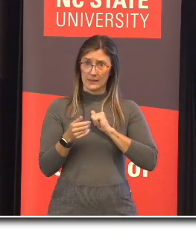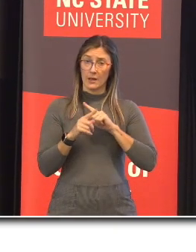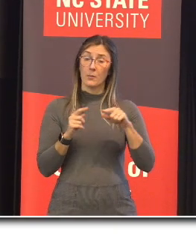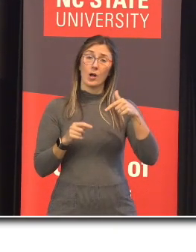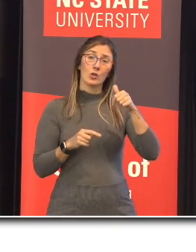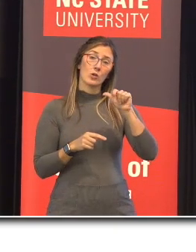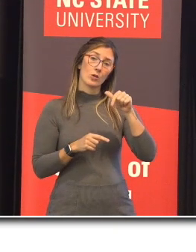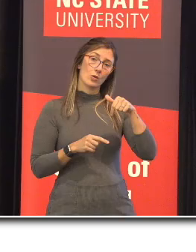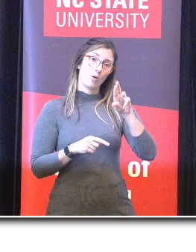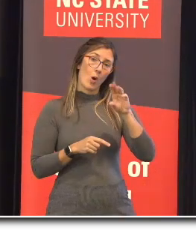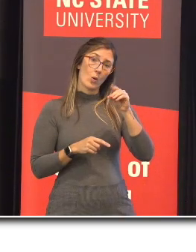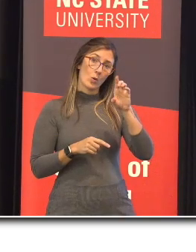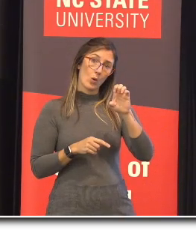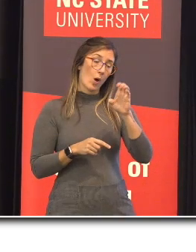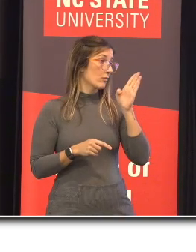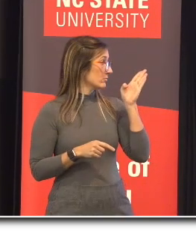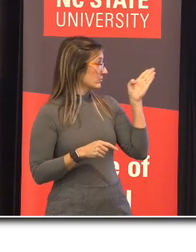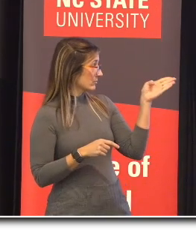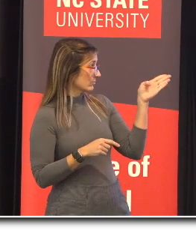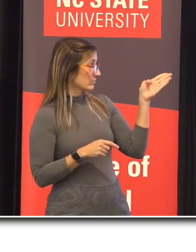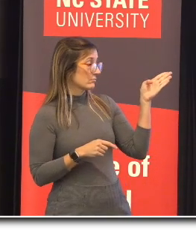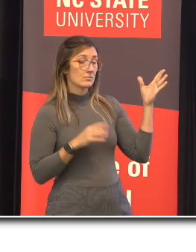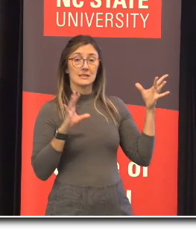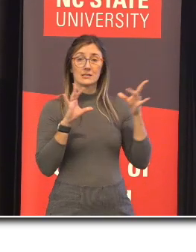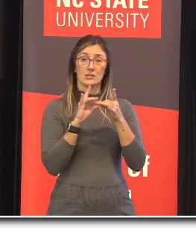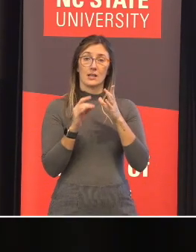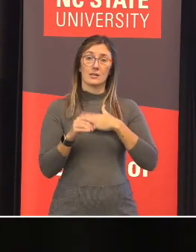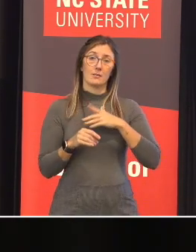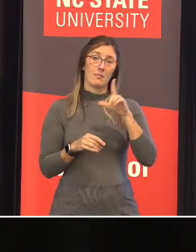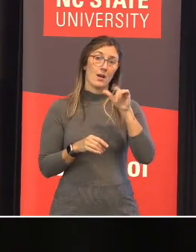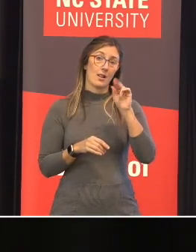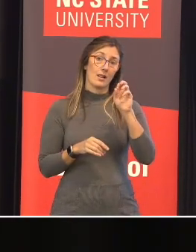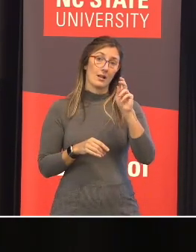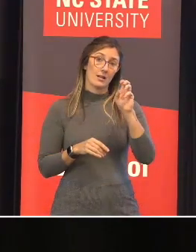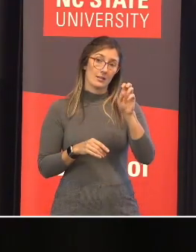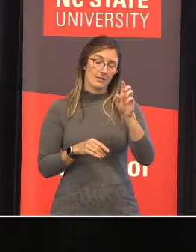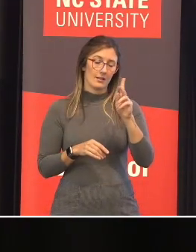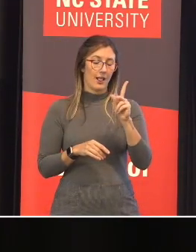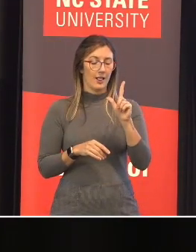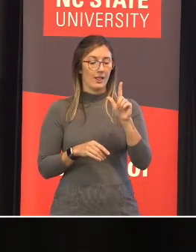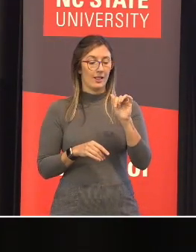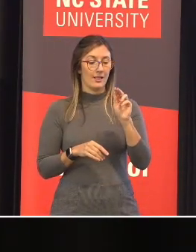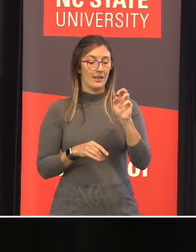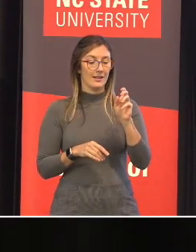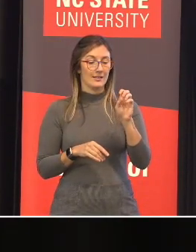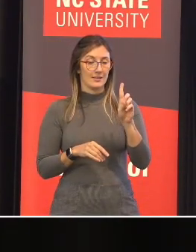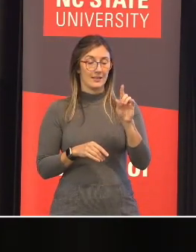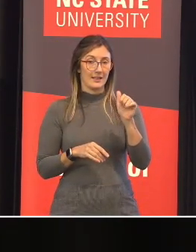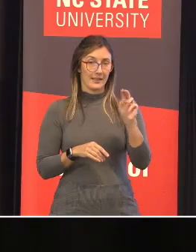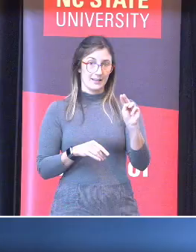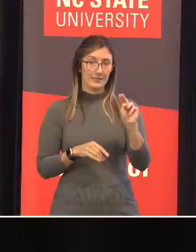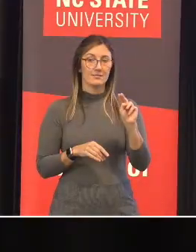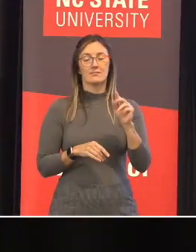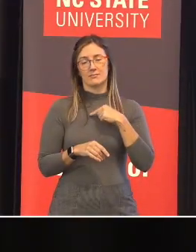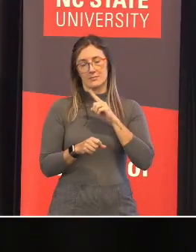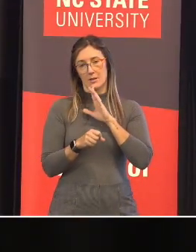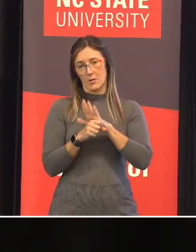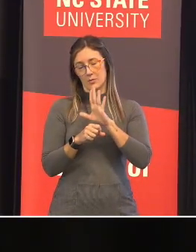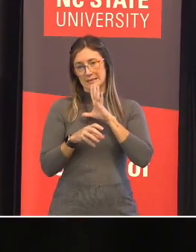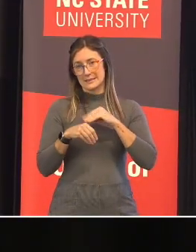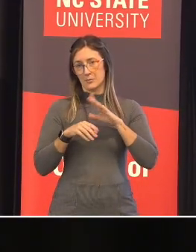on the screen goes to my LinkedIn. So if you'd like to connect with me, I promise to request your friend request, or to accept your friend request.